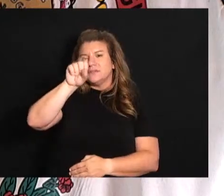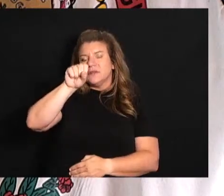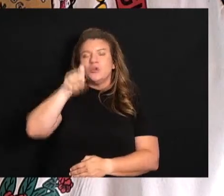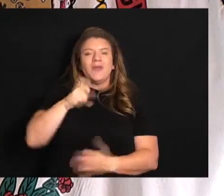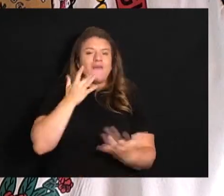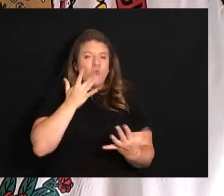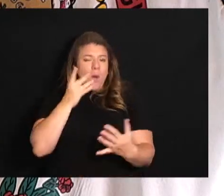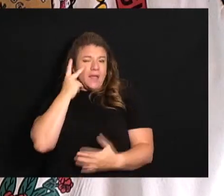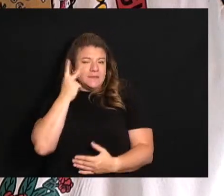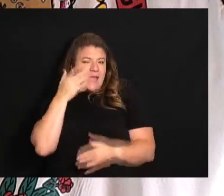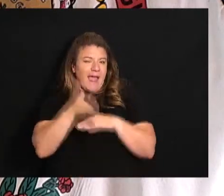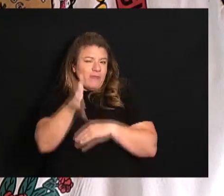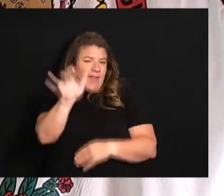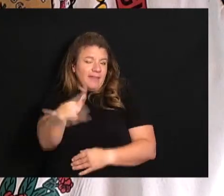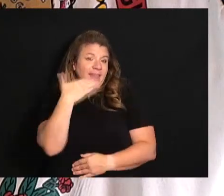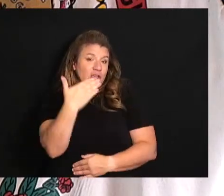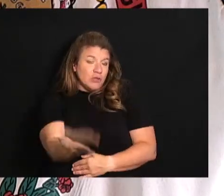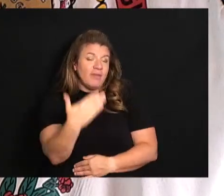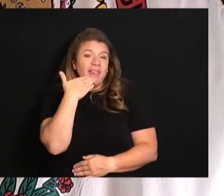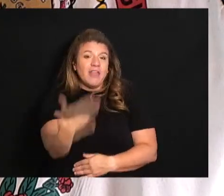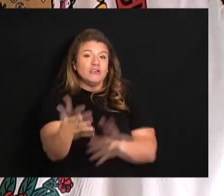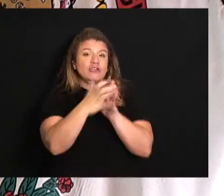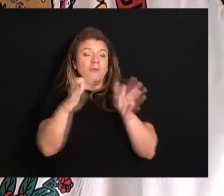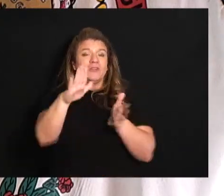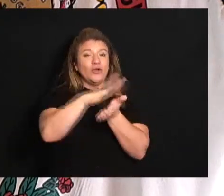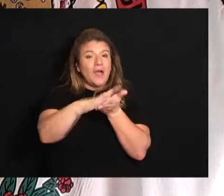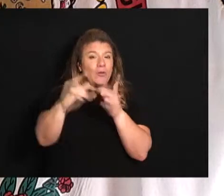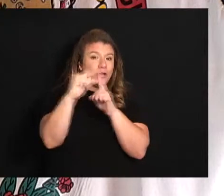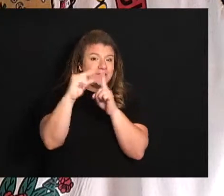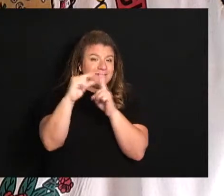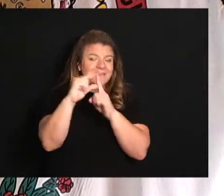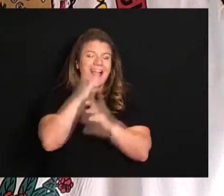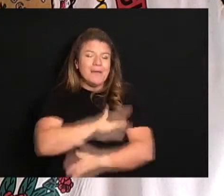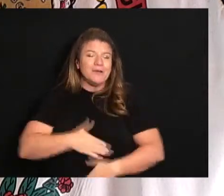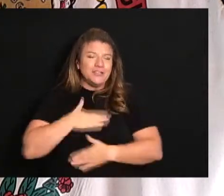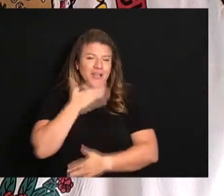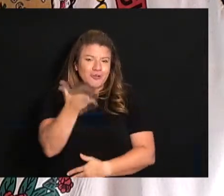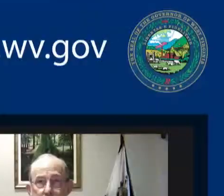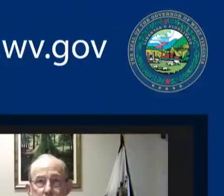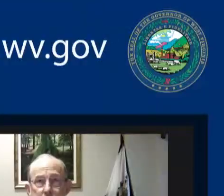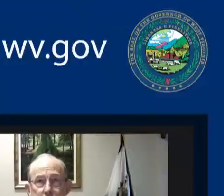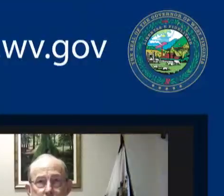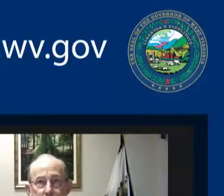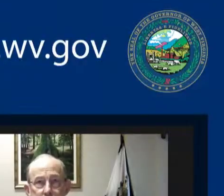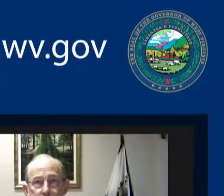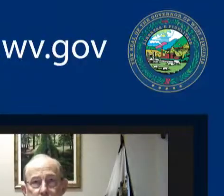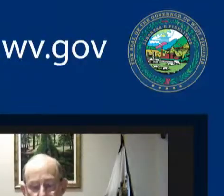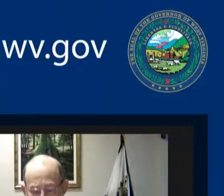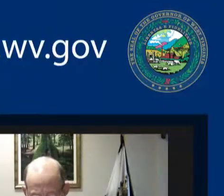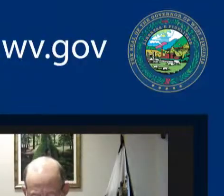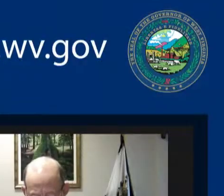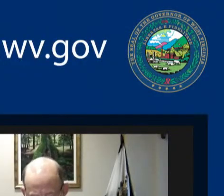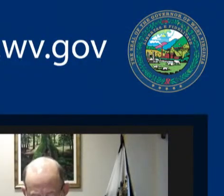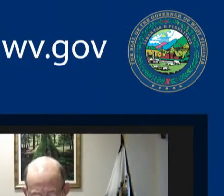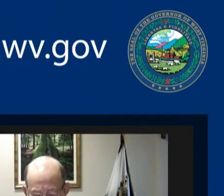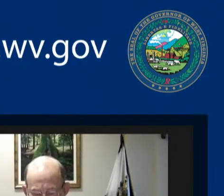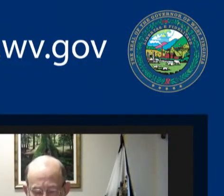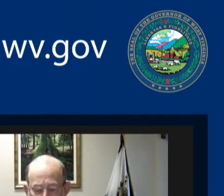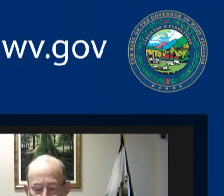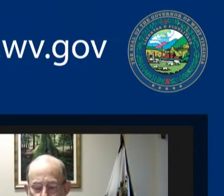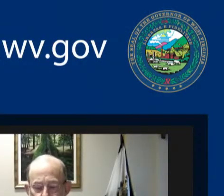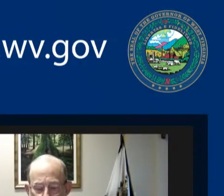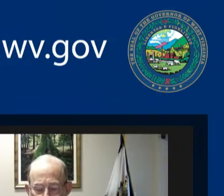wait and see beyond that. Thank you, Kenny, and thank you so much for your kind words. Appreciate you. All right, thanks, Kenny. Next to Paul Mullen